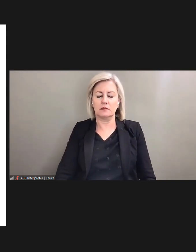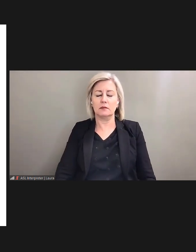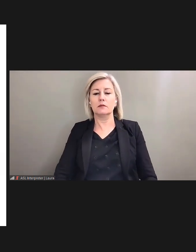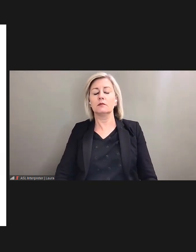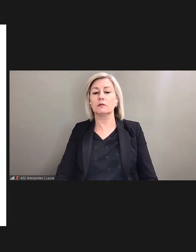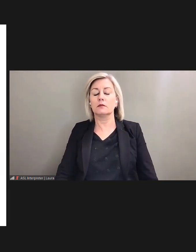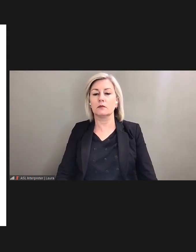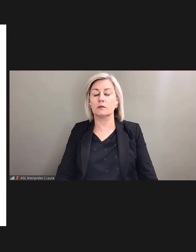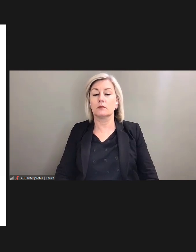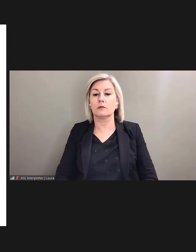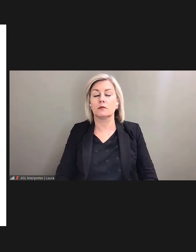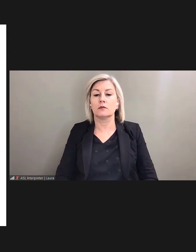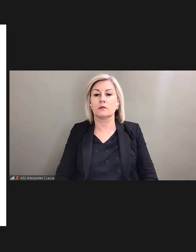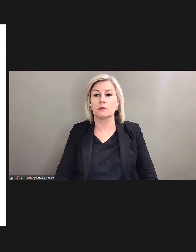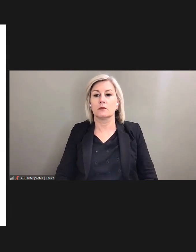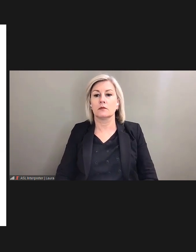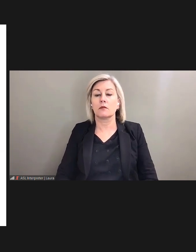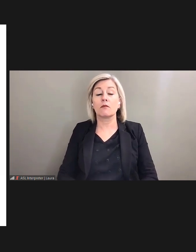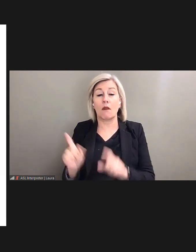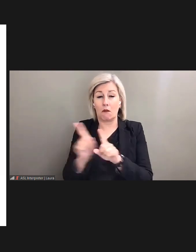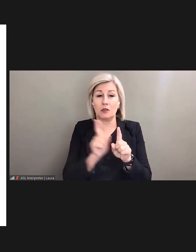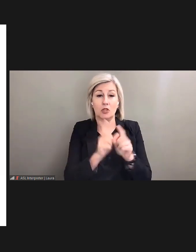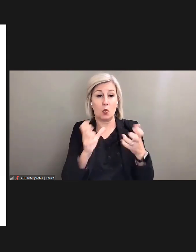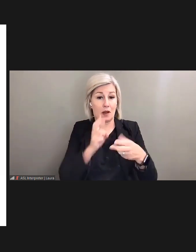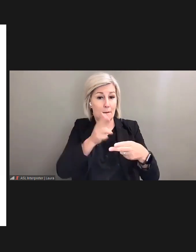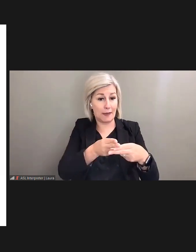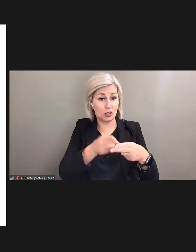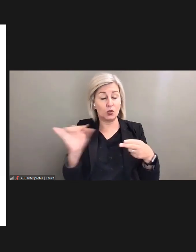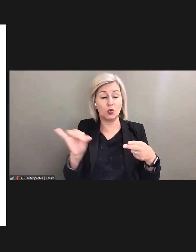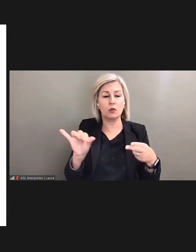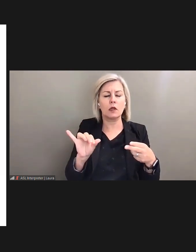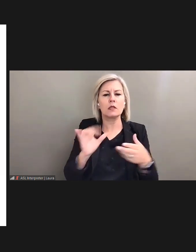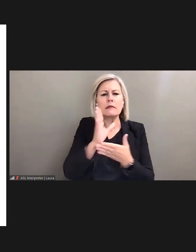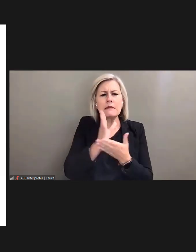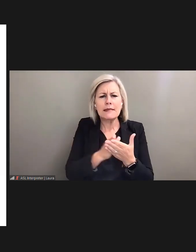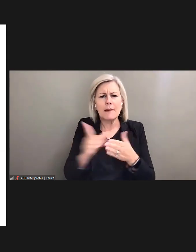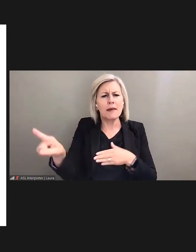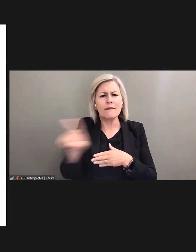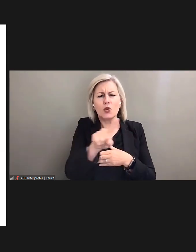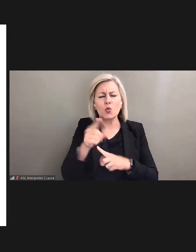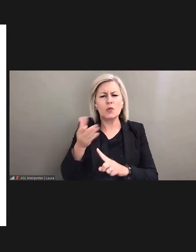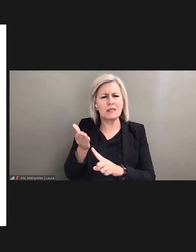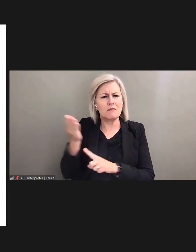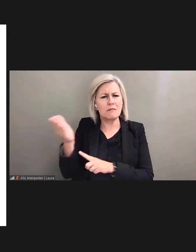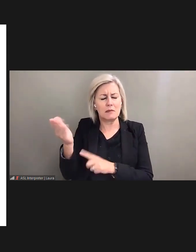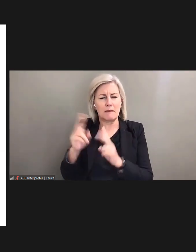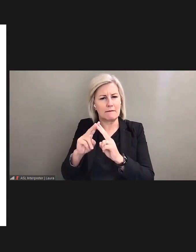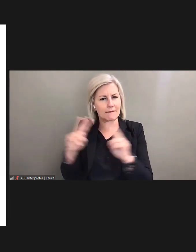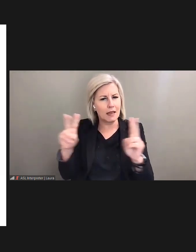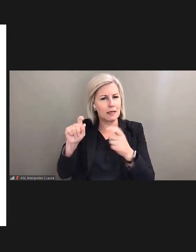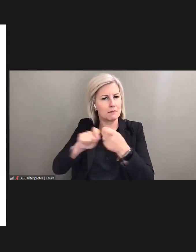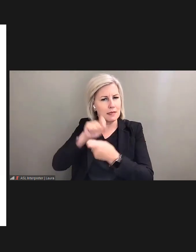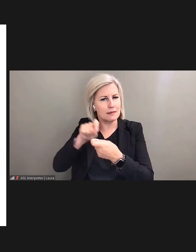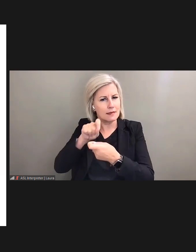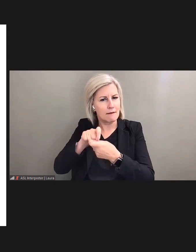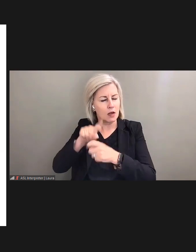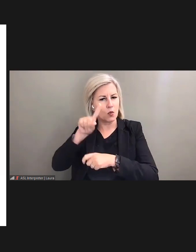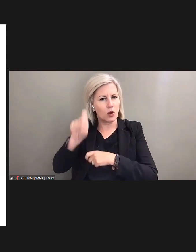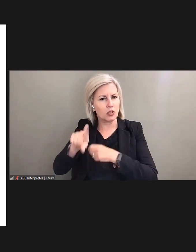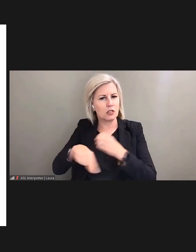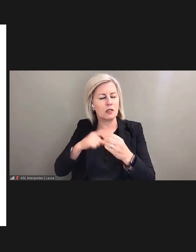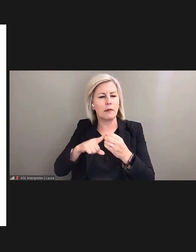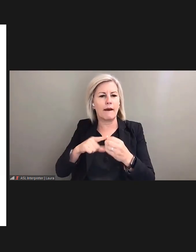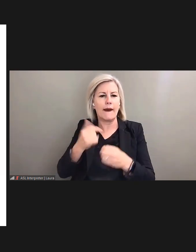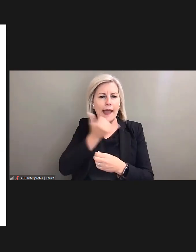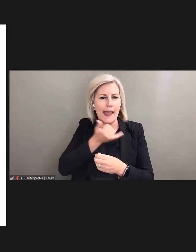Now, I just want to also mention here to all of us that some of you have submitted some very specific questions about error